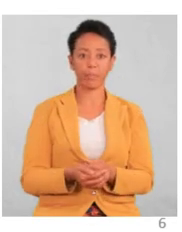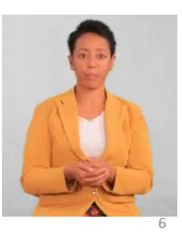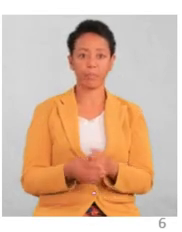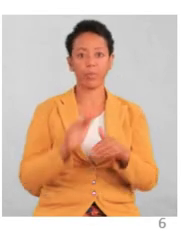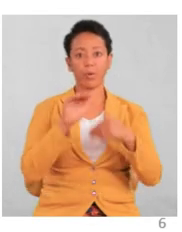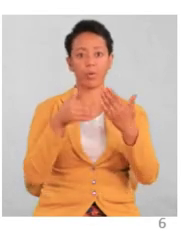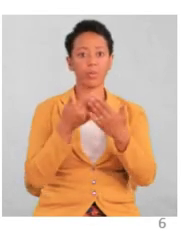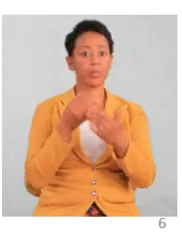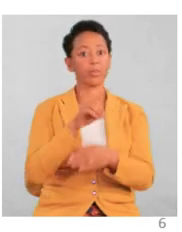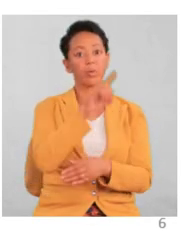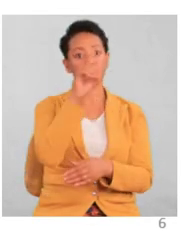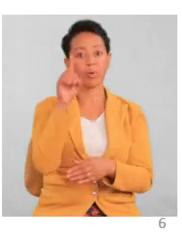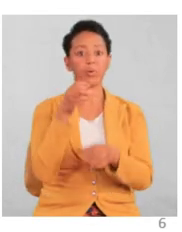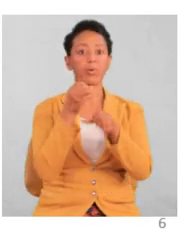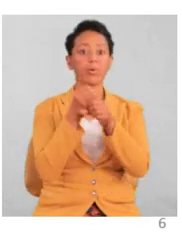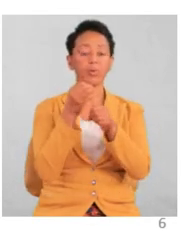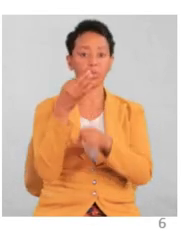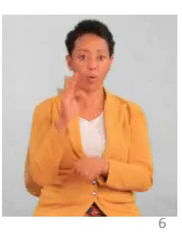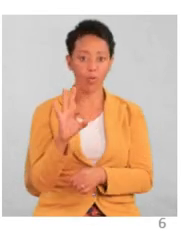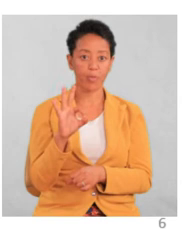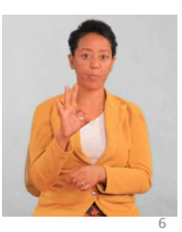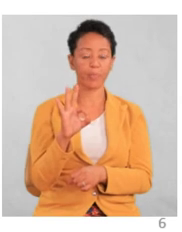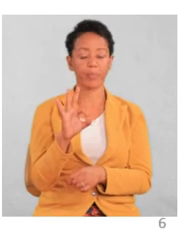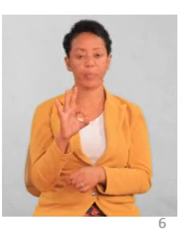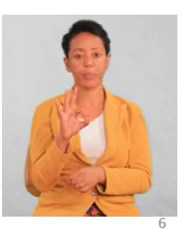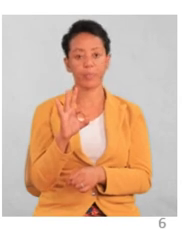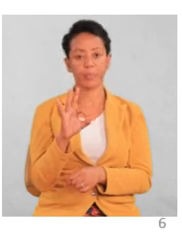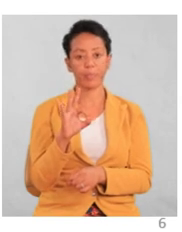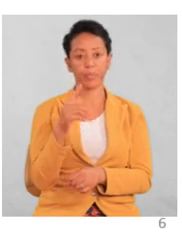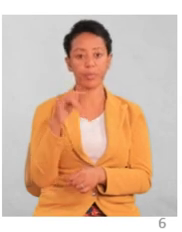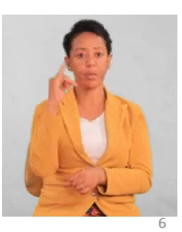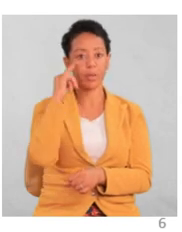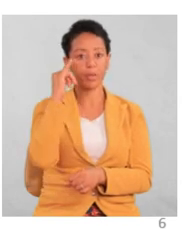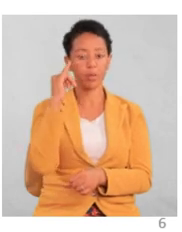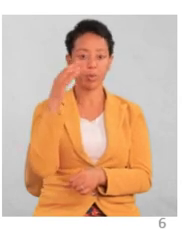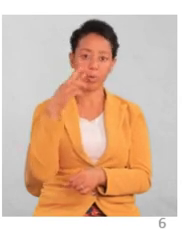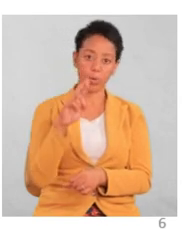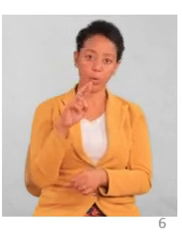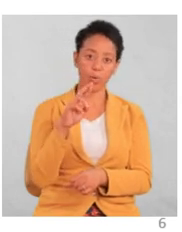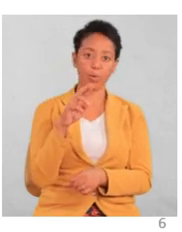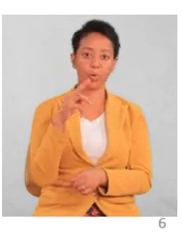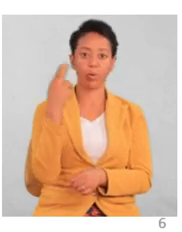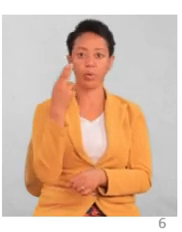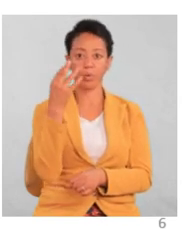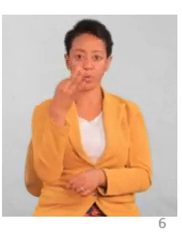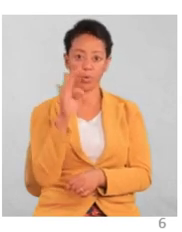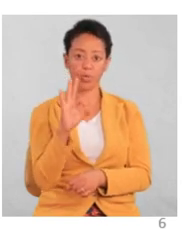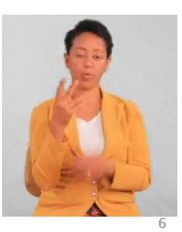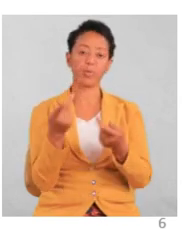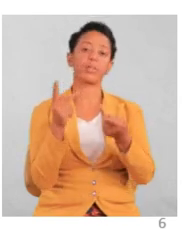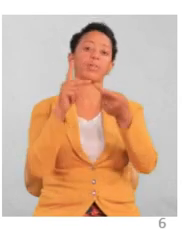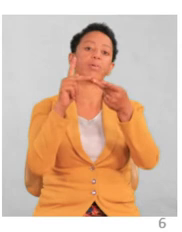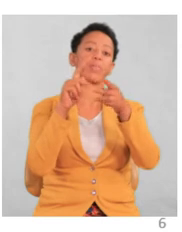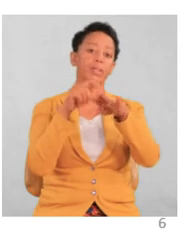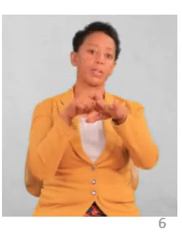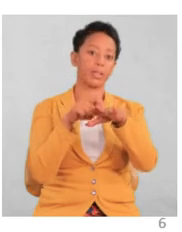all these questions are consisted of the issues or the uses of the present perfect